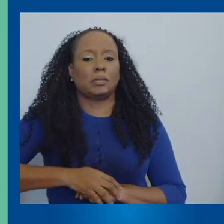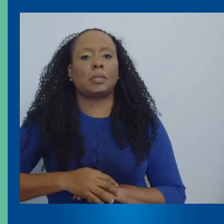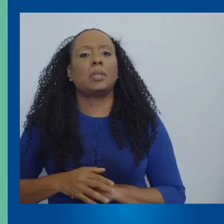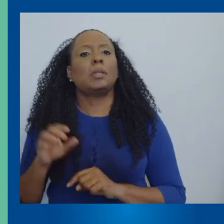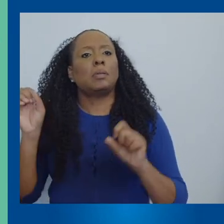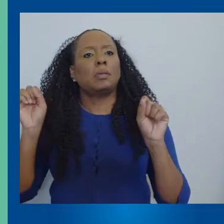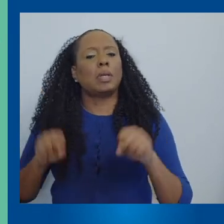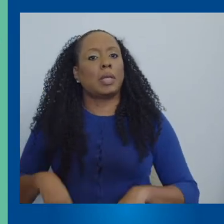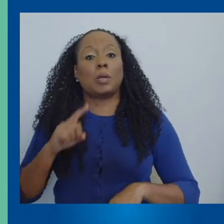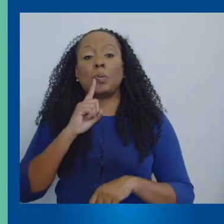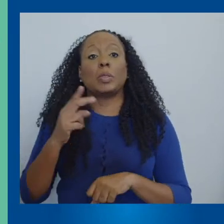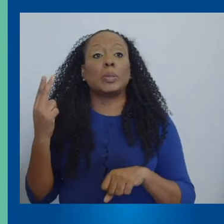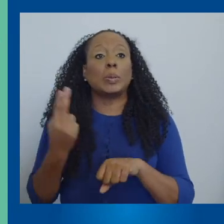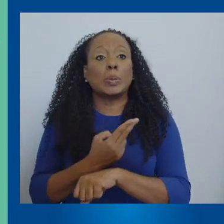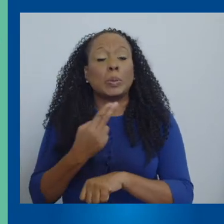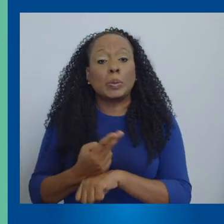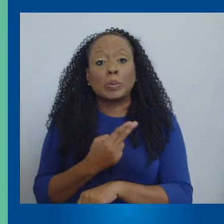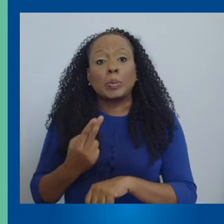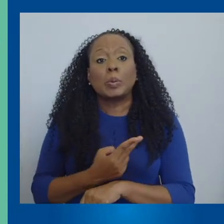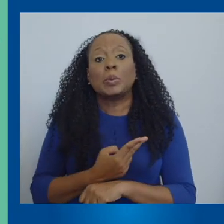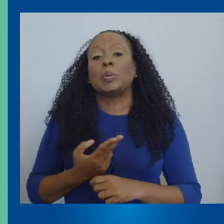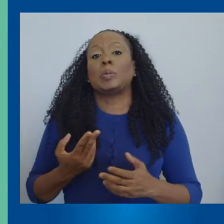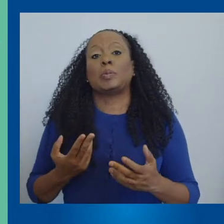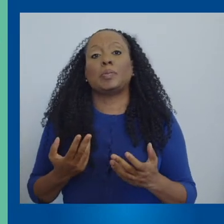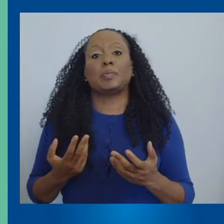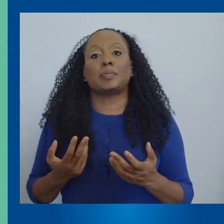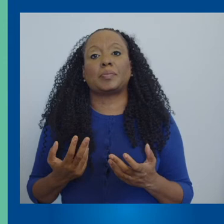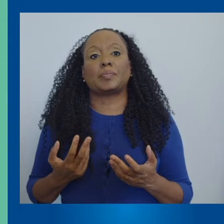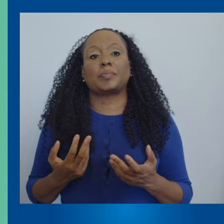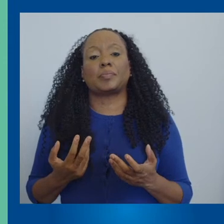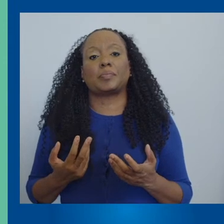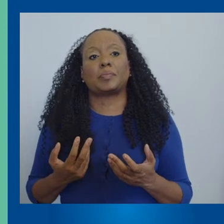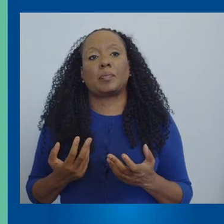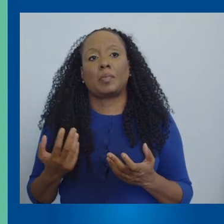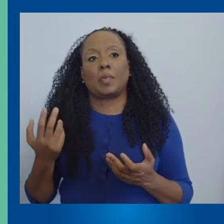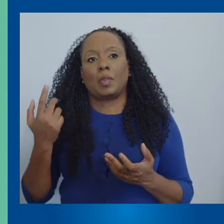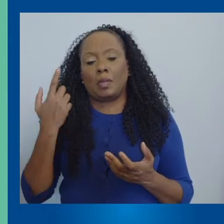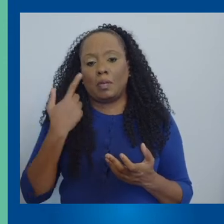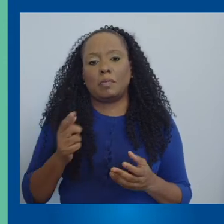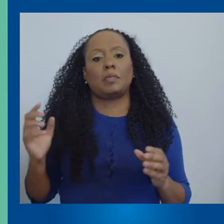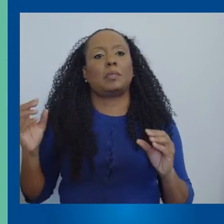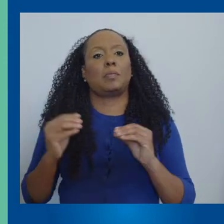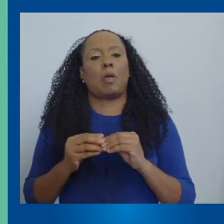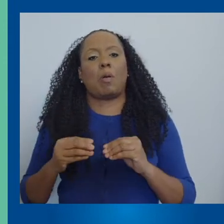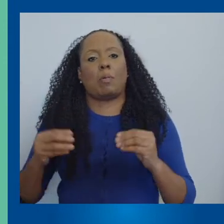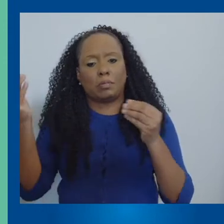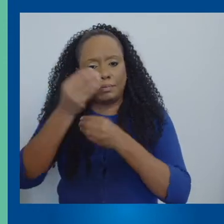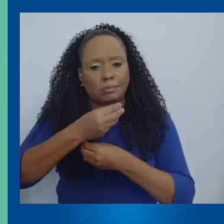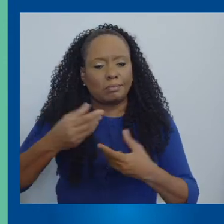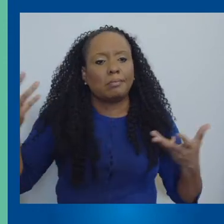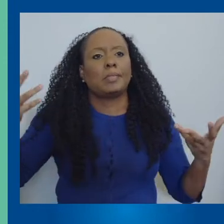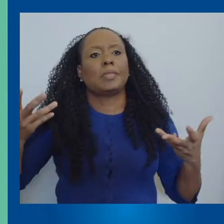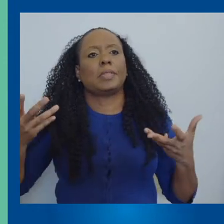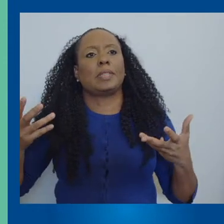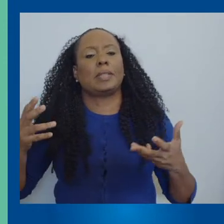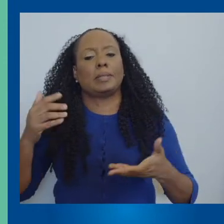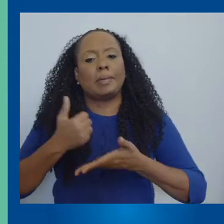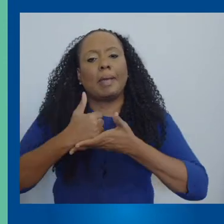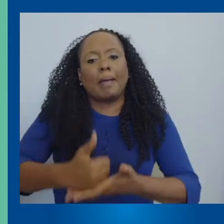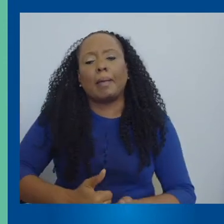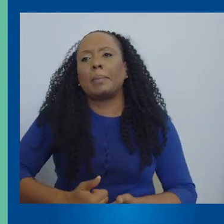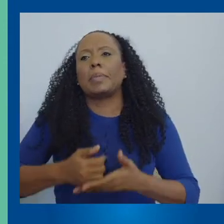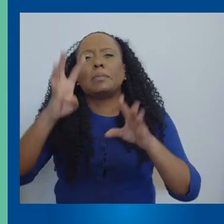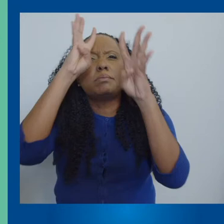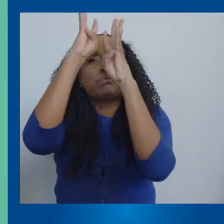a very useful monitoring point to generate the data needed to help inform